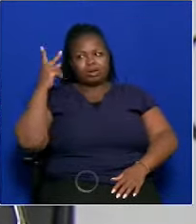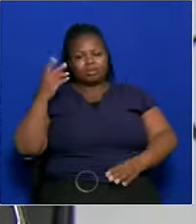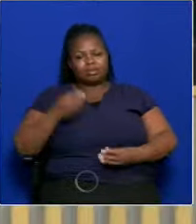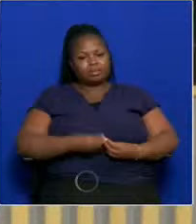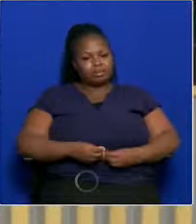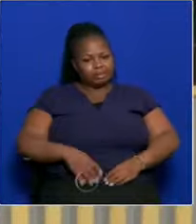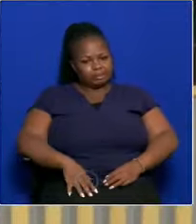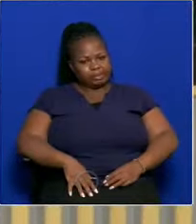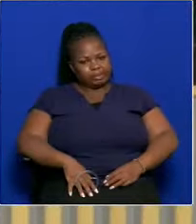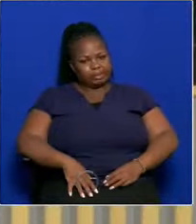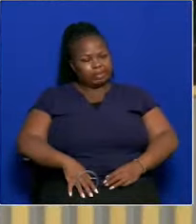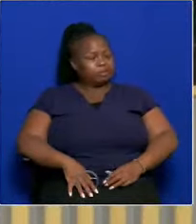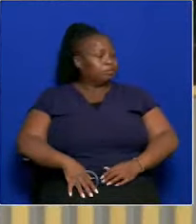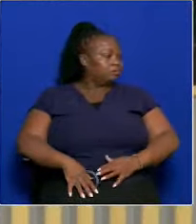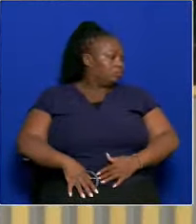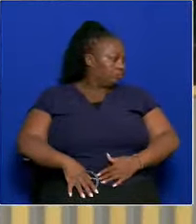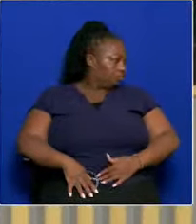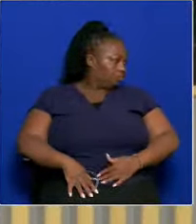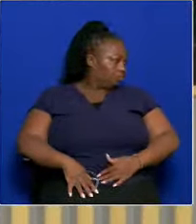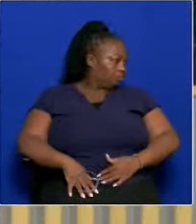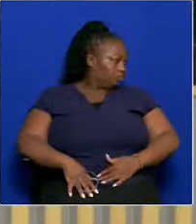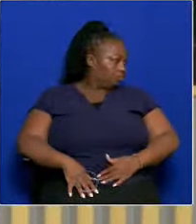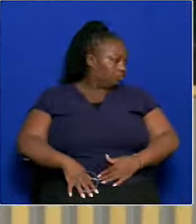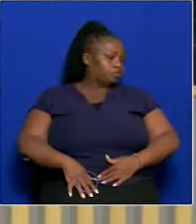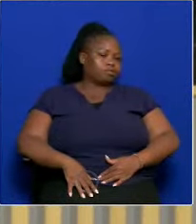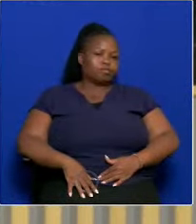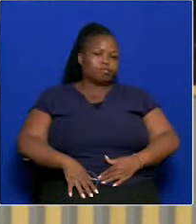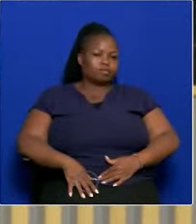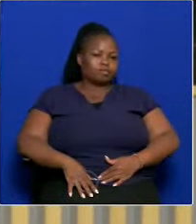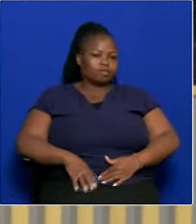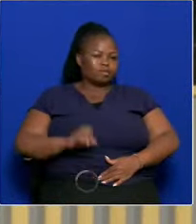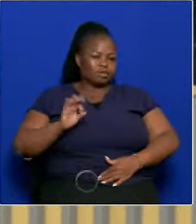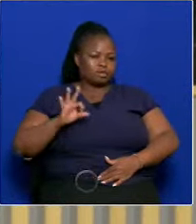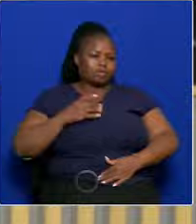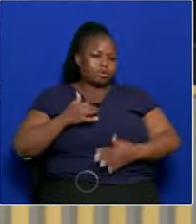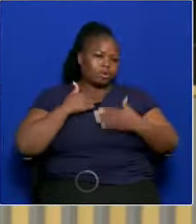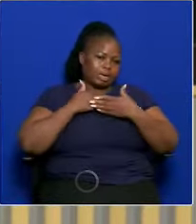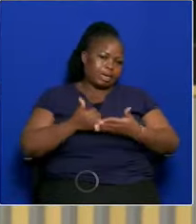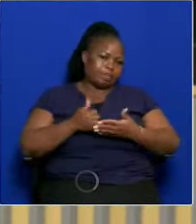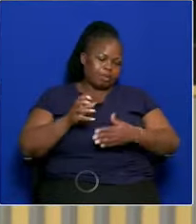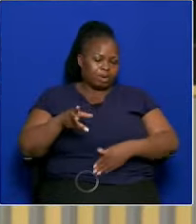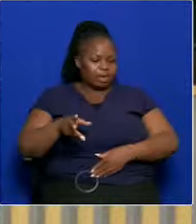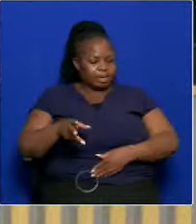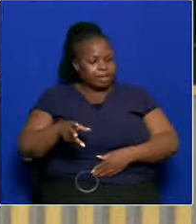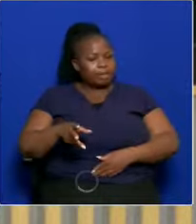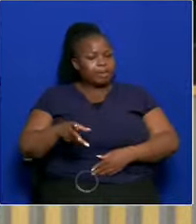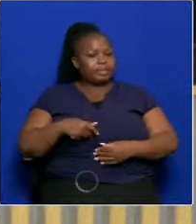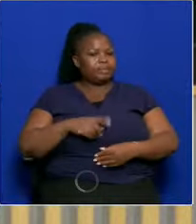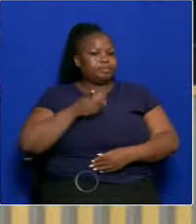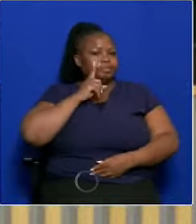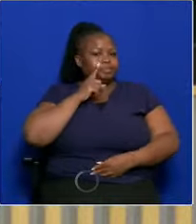General, maybe to, in case it helps this discussion, look at page 38.